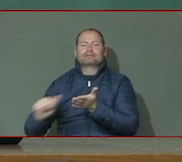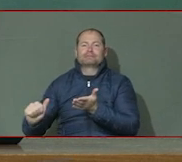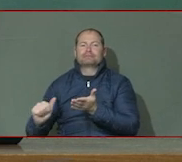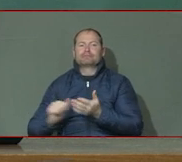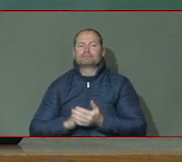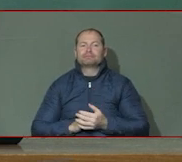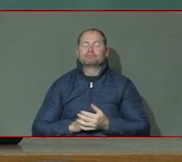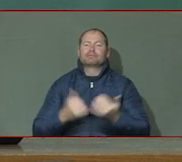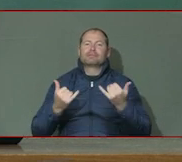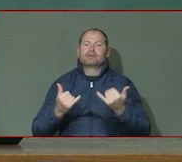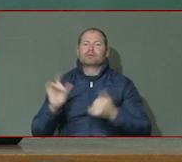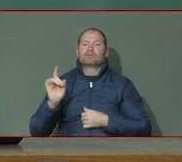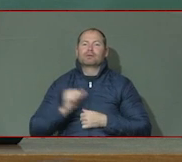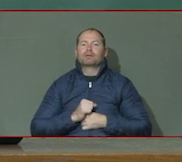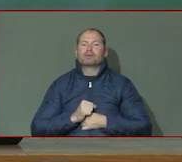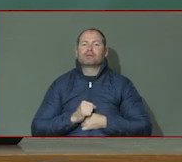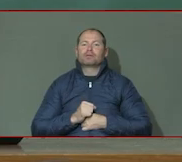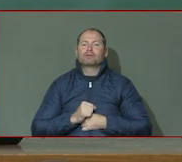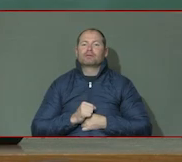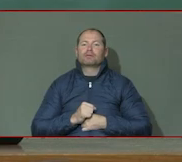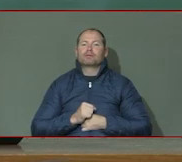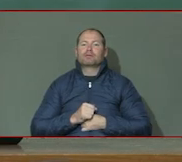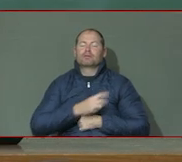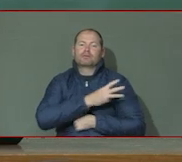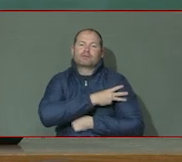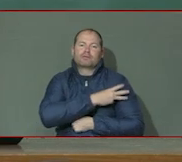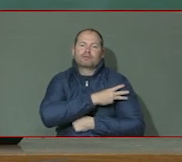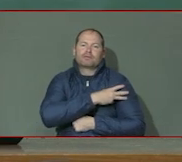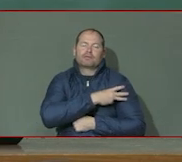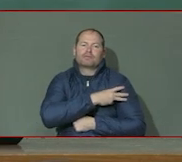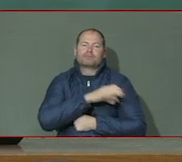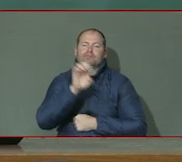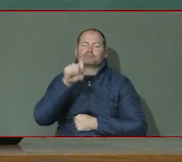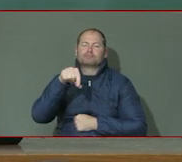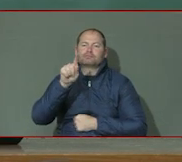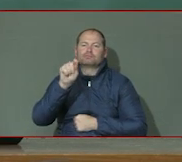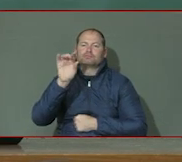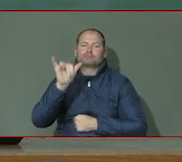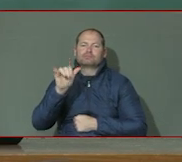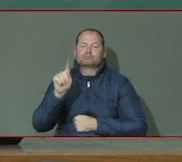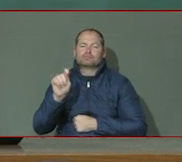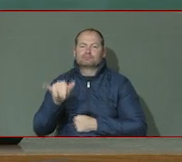Owner's equity. Am I right? So net asset value is what is your owner's equity per